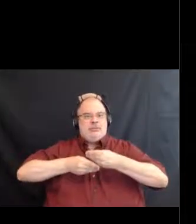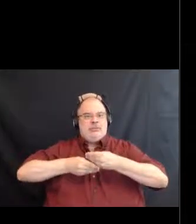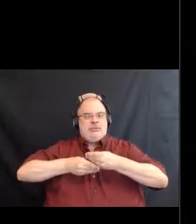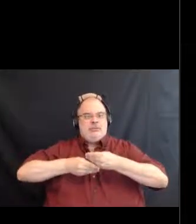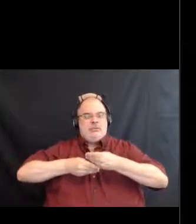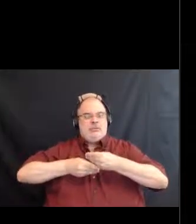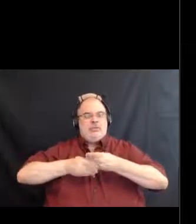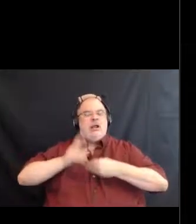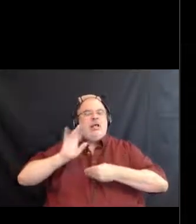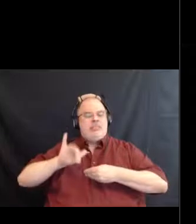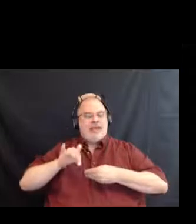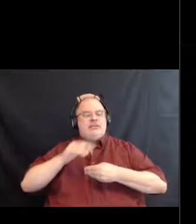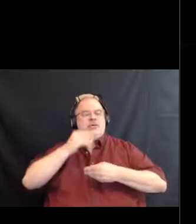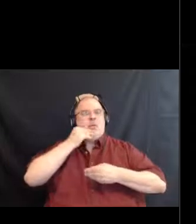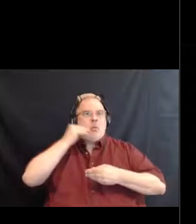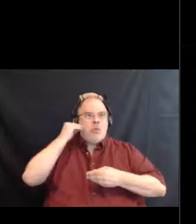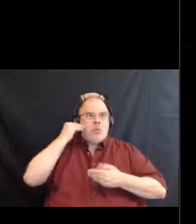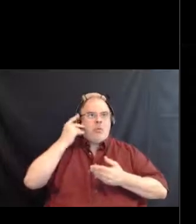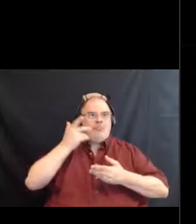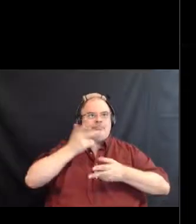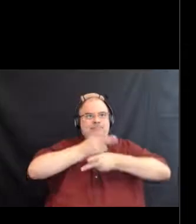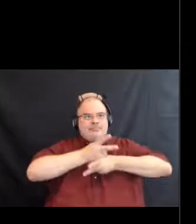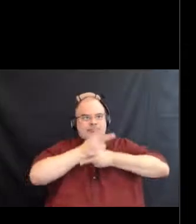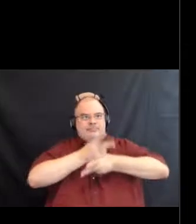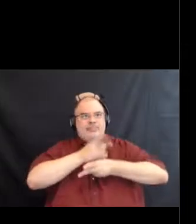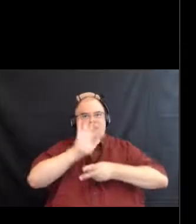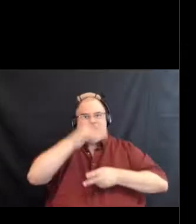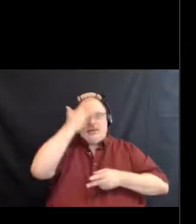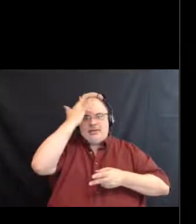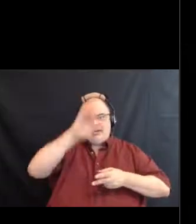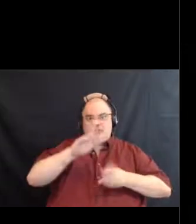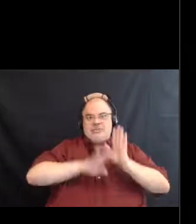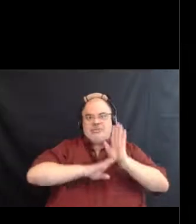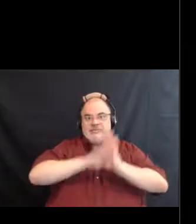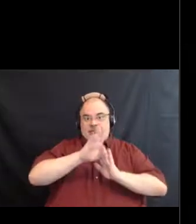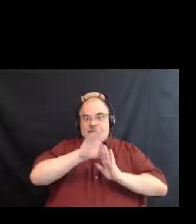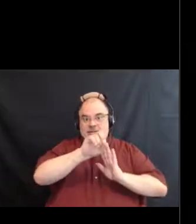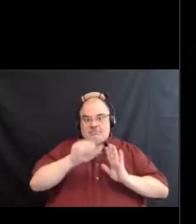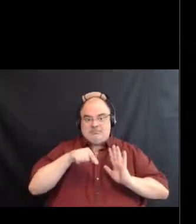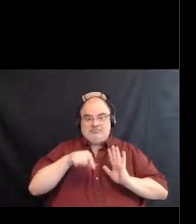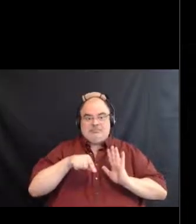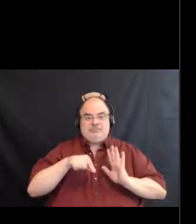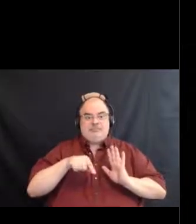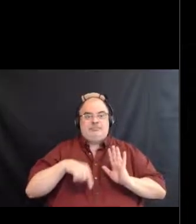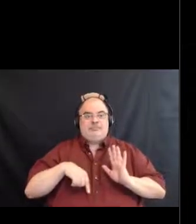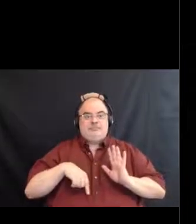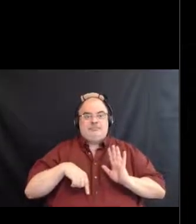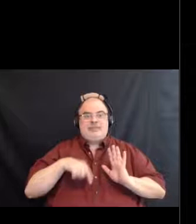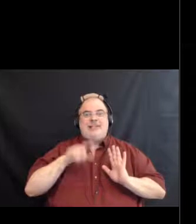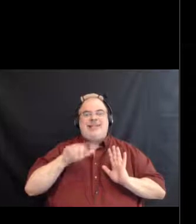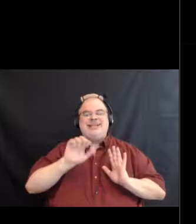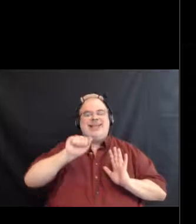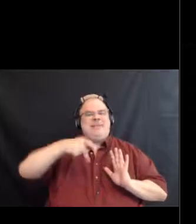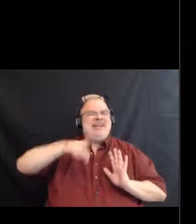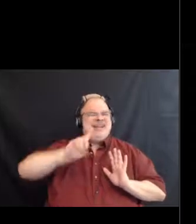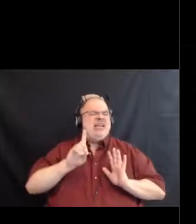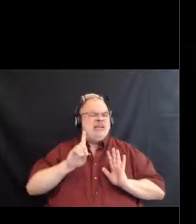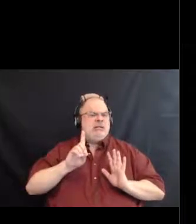for people with intellectual and developmental disabilities. That's run by the Agency for Persons with